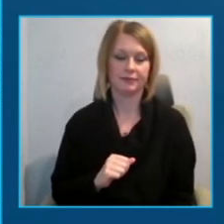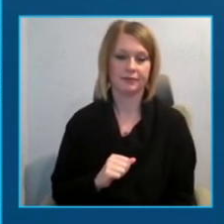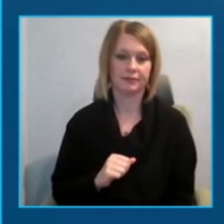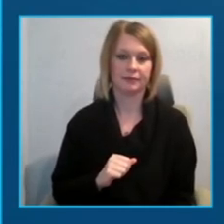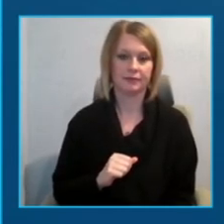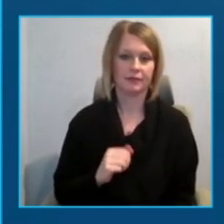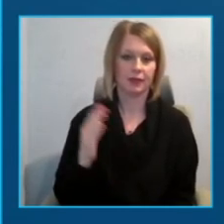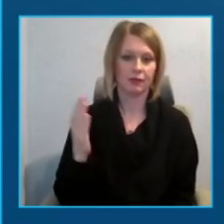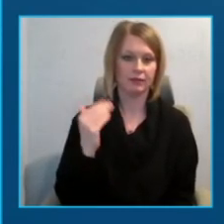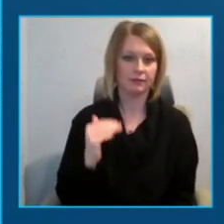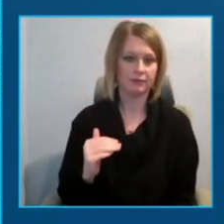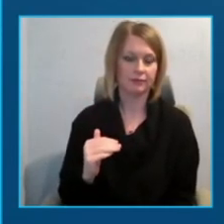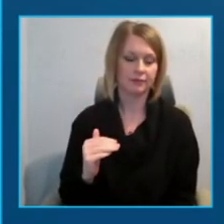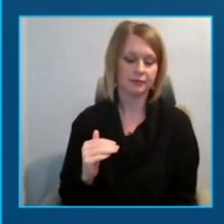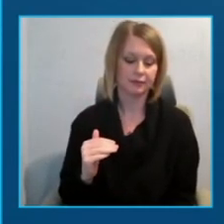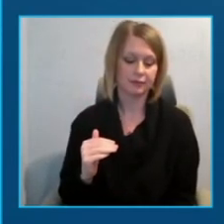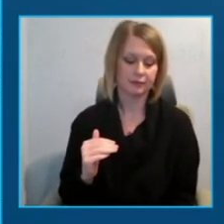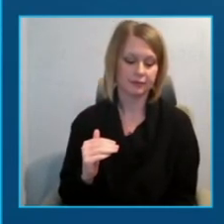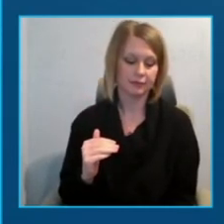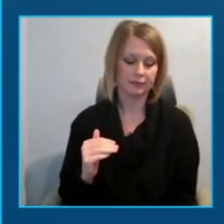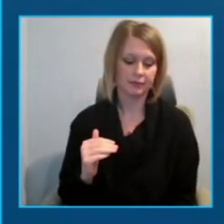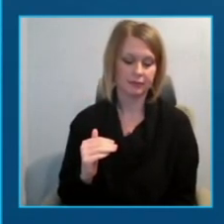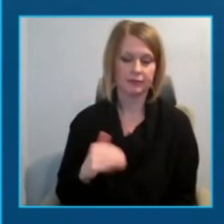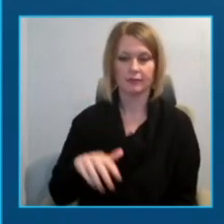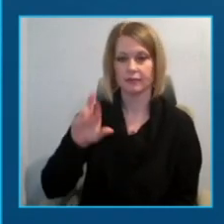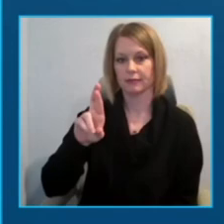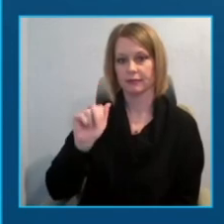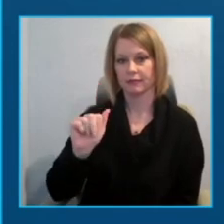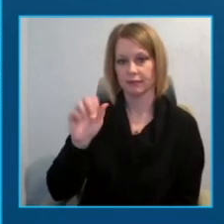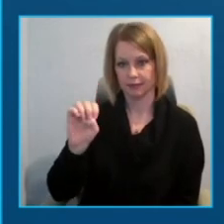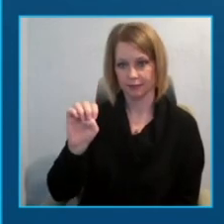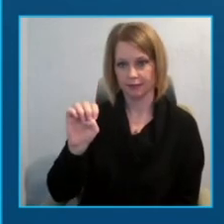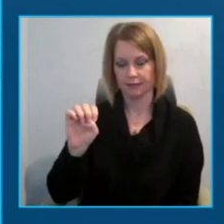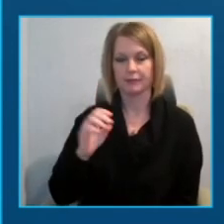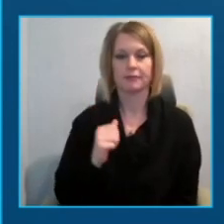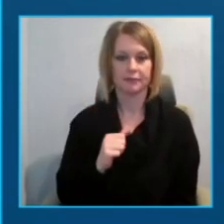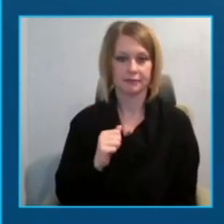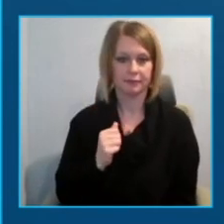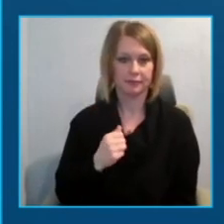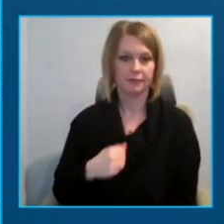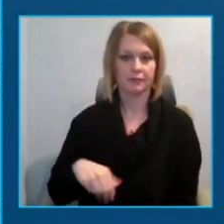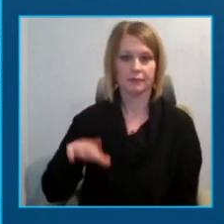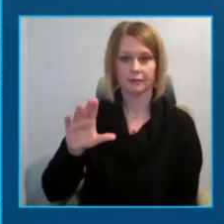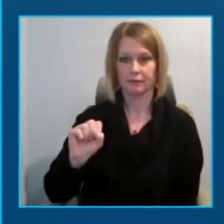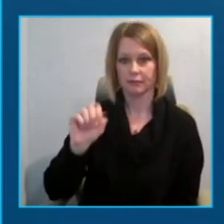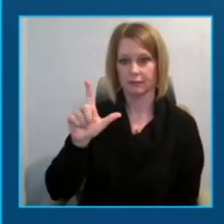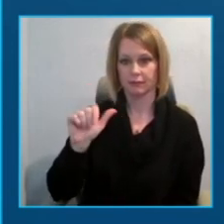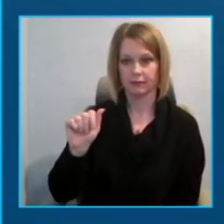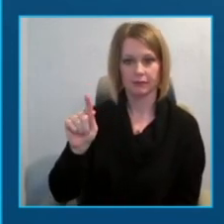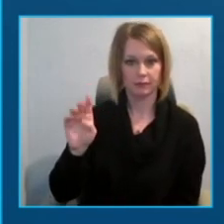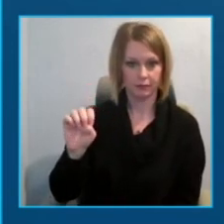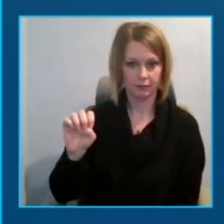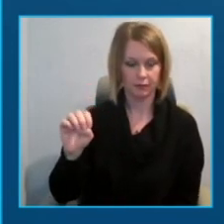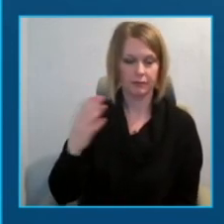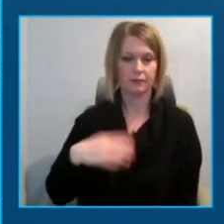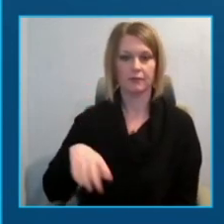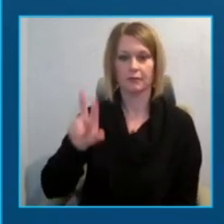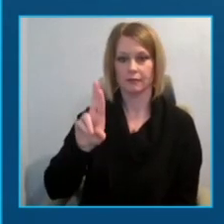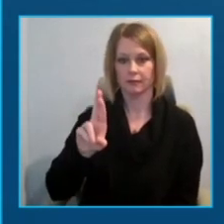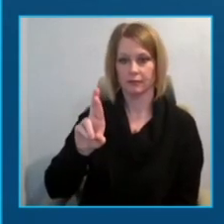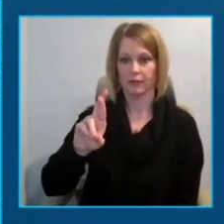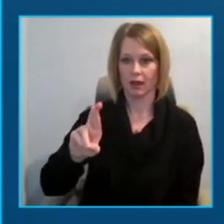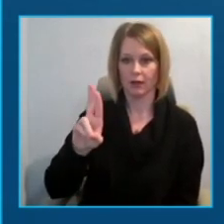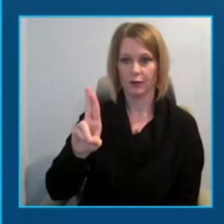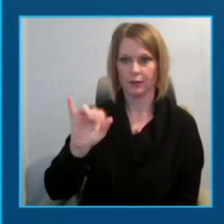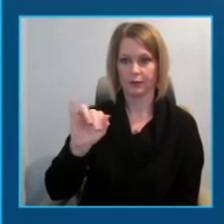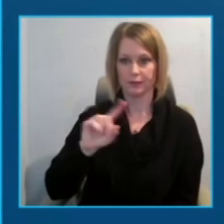Mr. Saunders? Here. Mr. Spate? Here. Ms. Swecker?